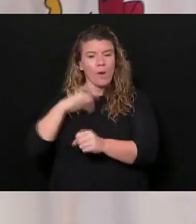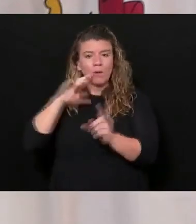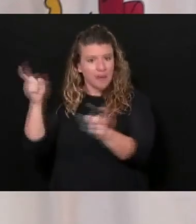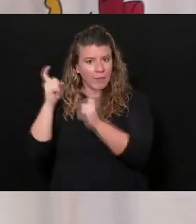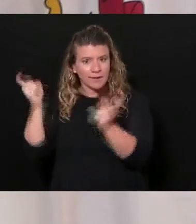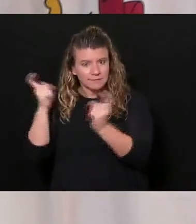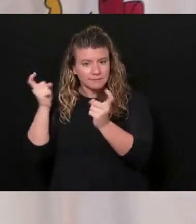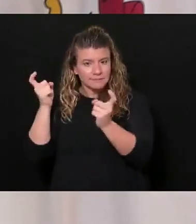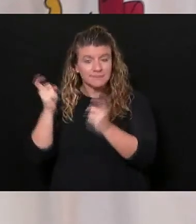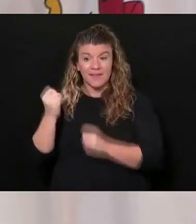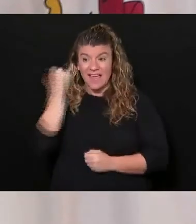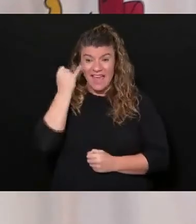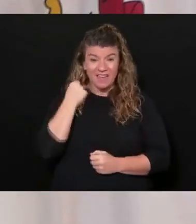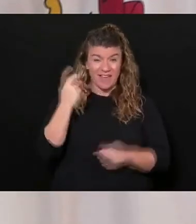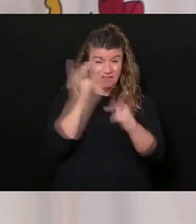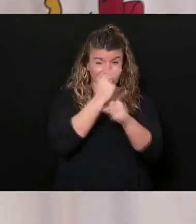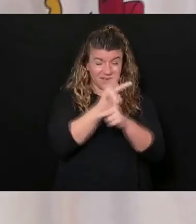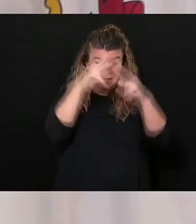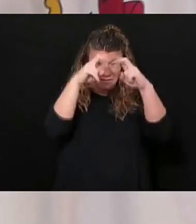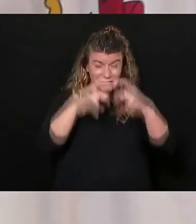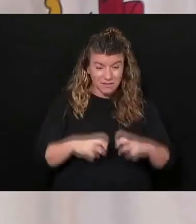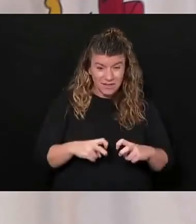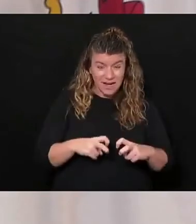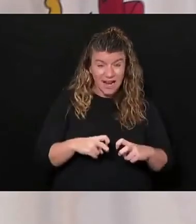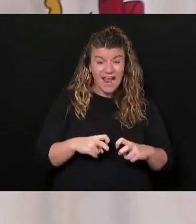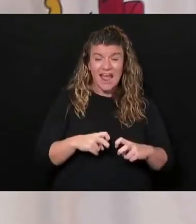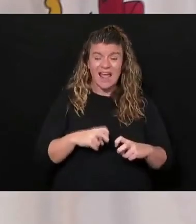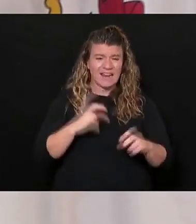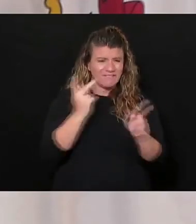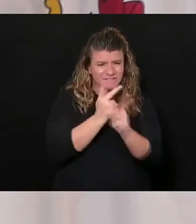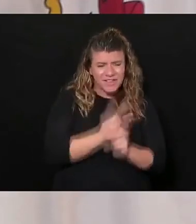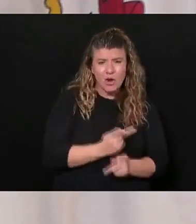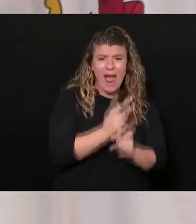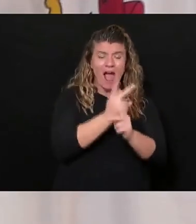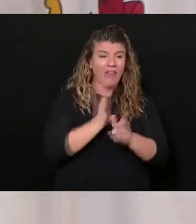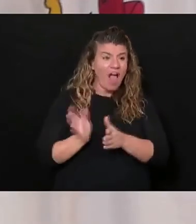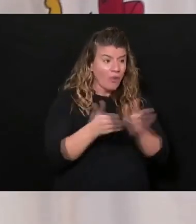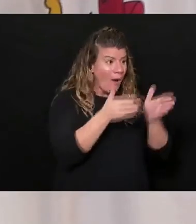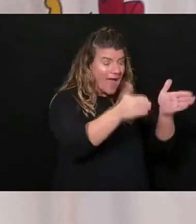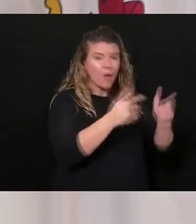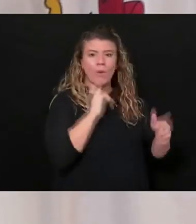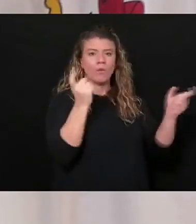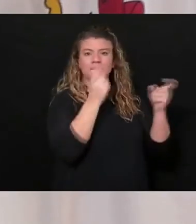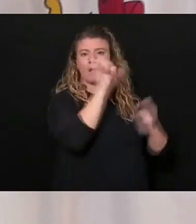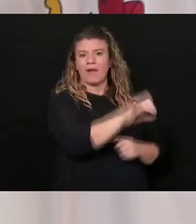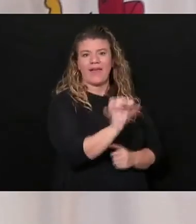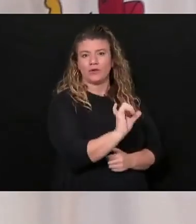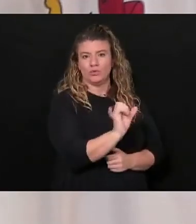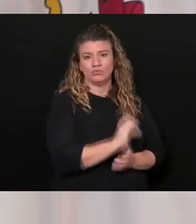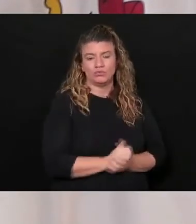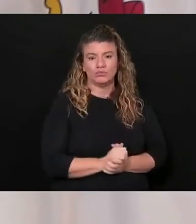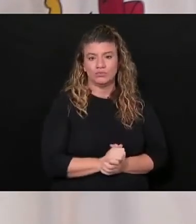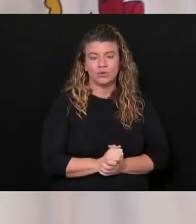where, Vice President Biden is the president, we need to celebrate that. I can't be any more